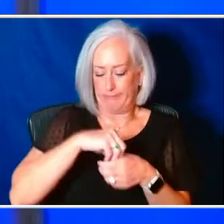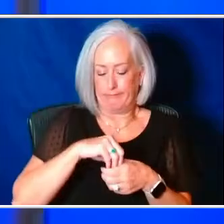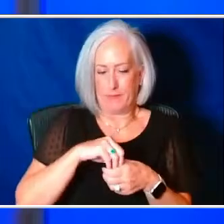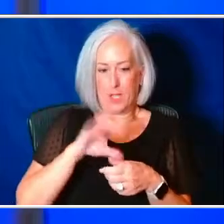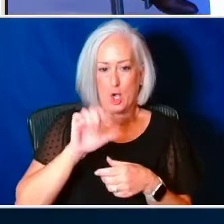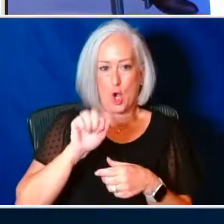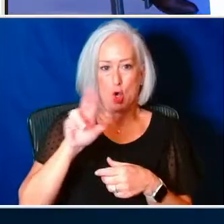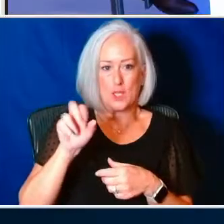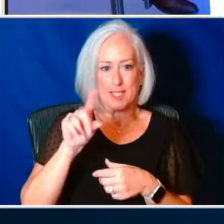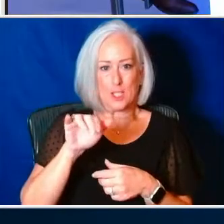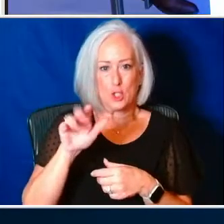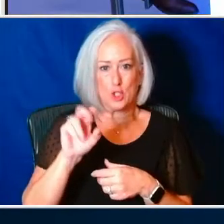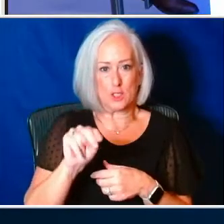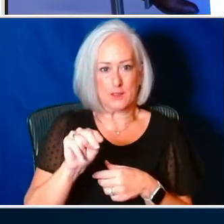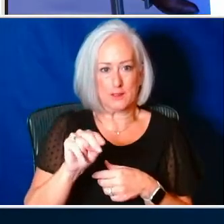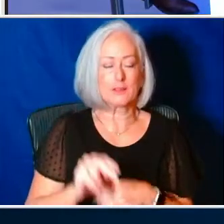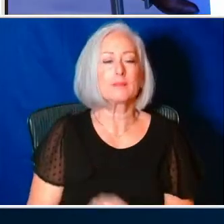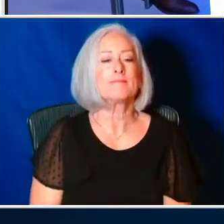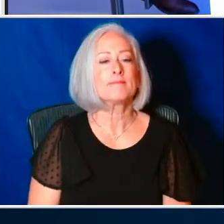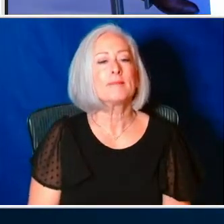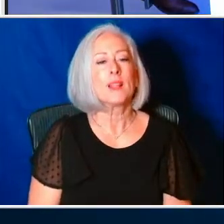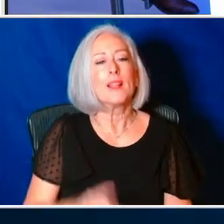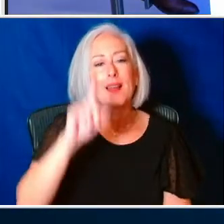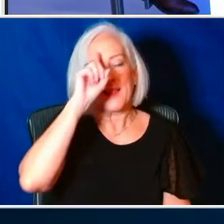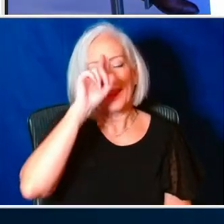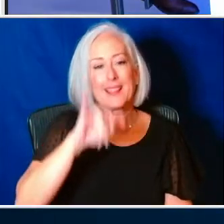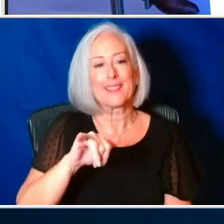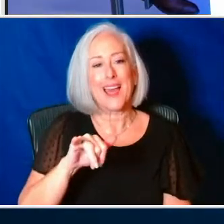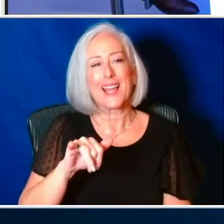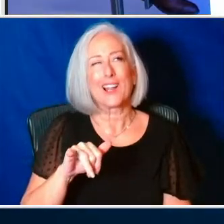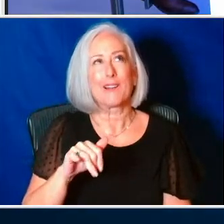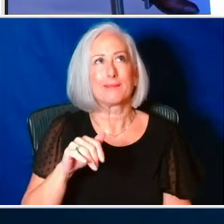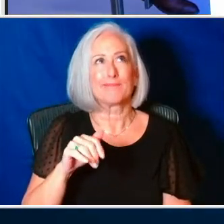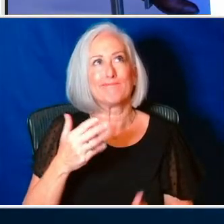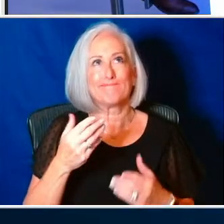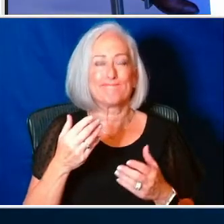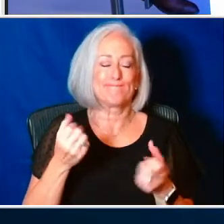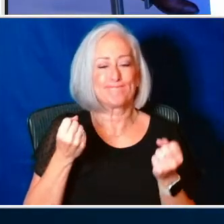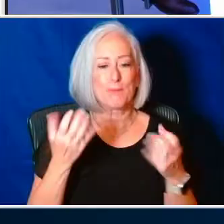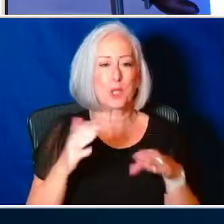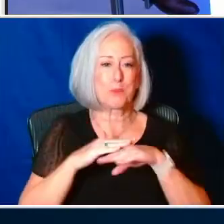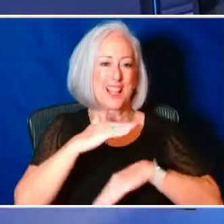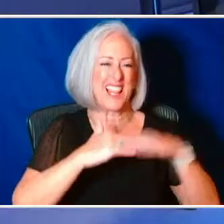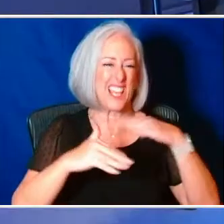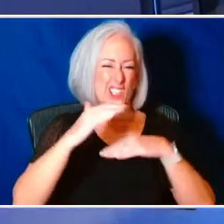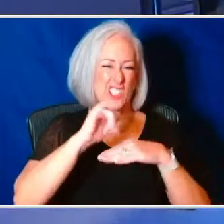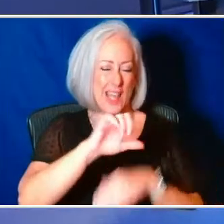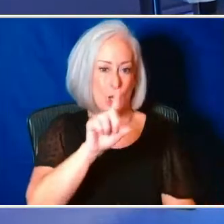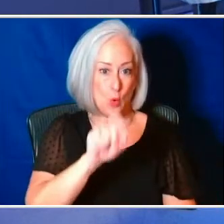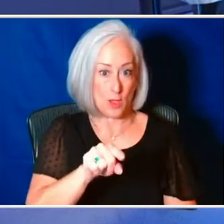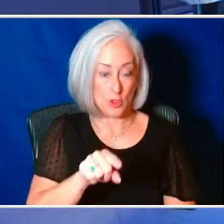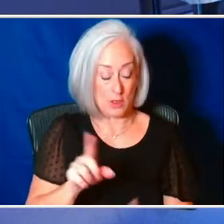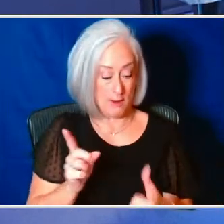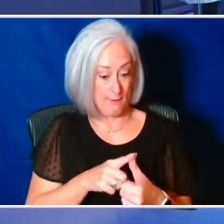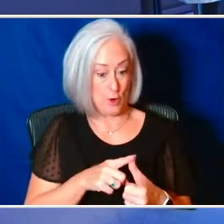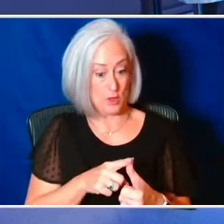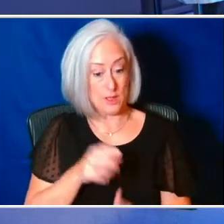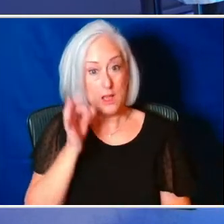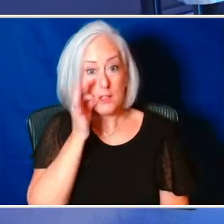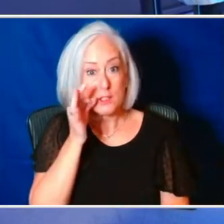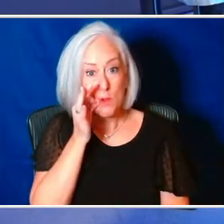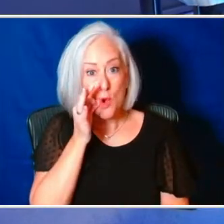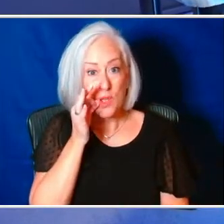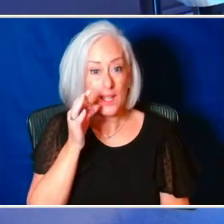think it comes down to there are multiple layers to this question. Is heavy smoking making you're doing one a day, one cigarette, or